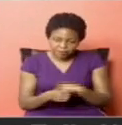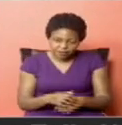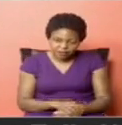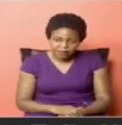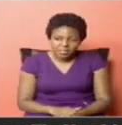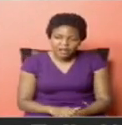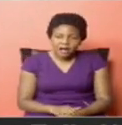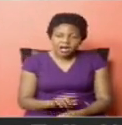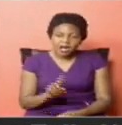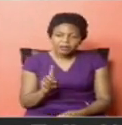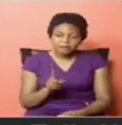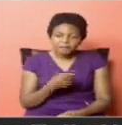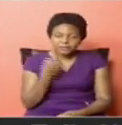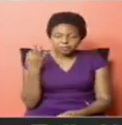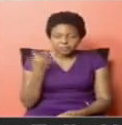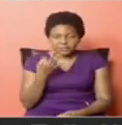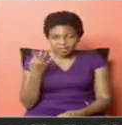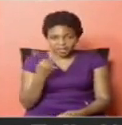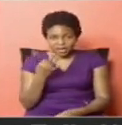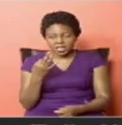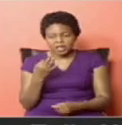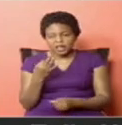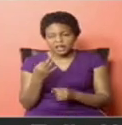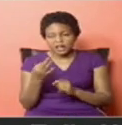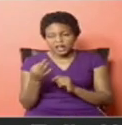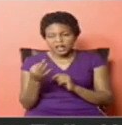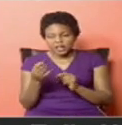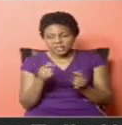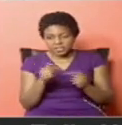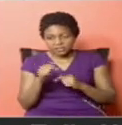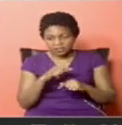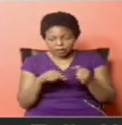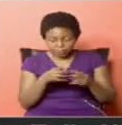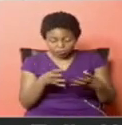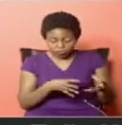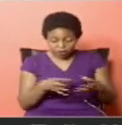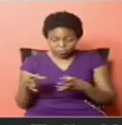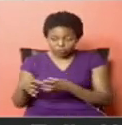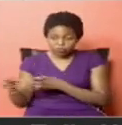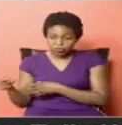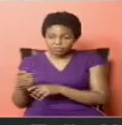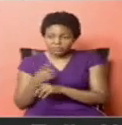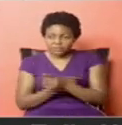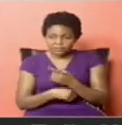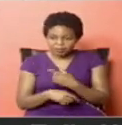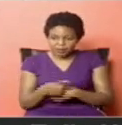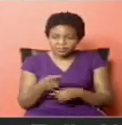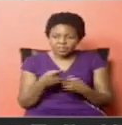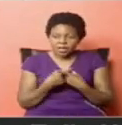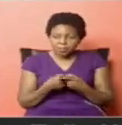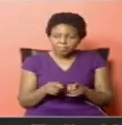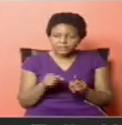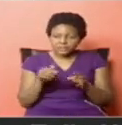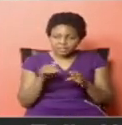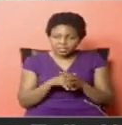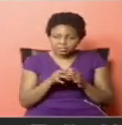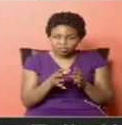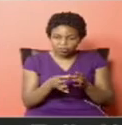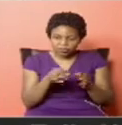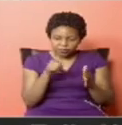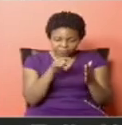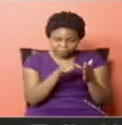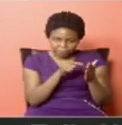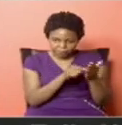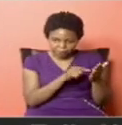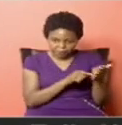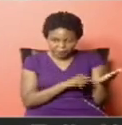Our first presenter actually talked about categories of disability. But in those